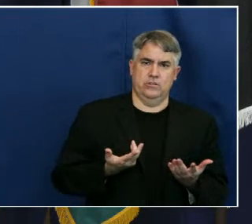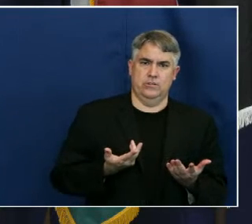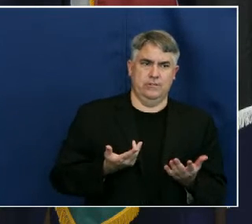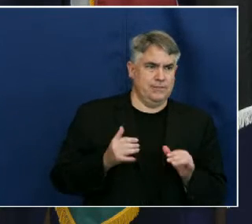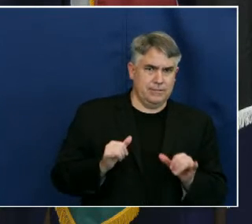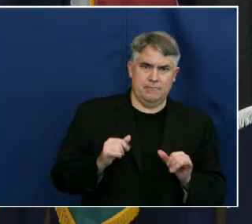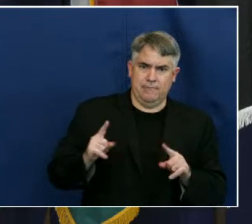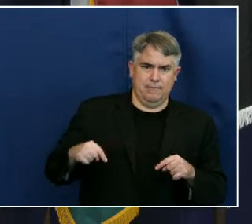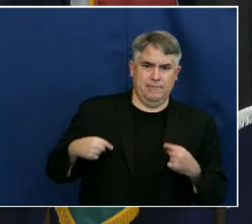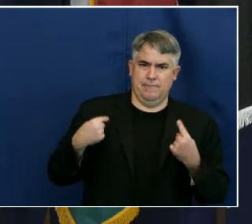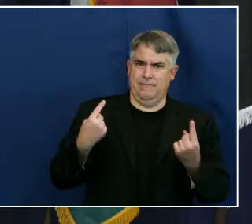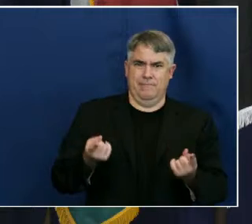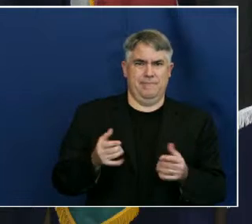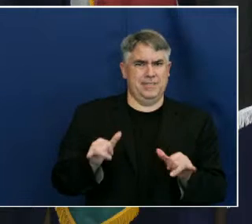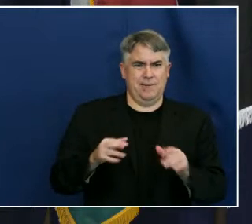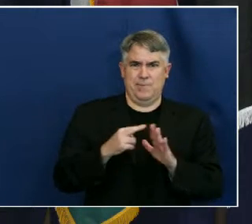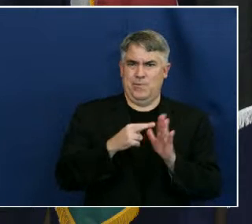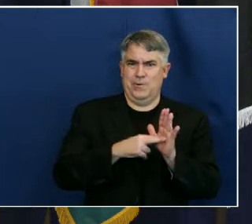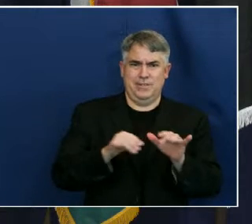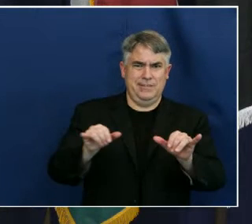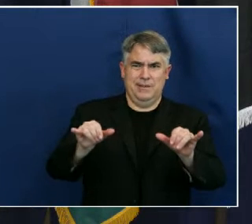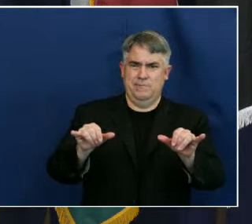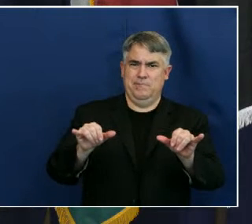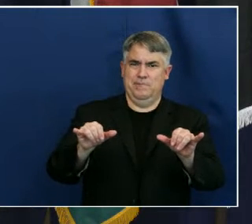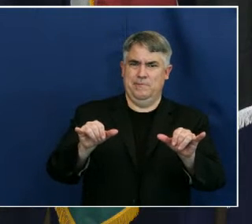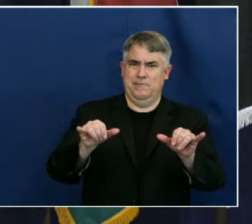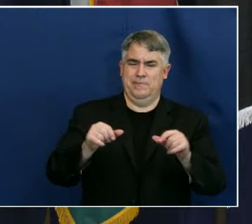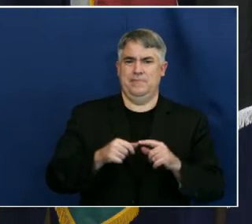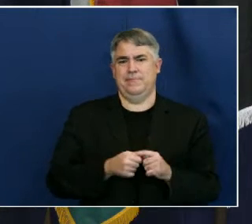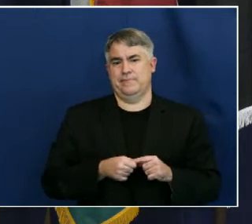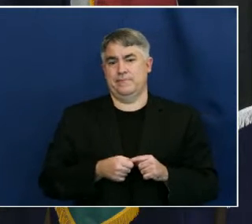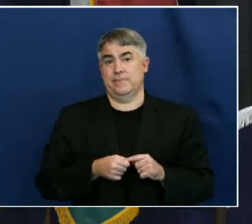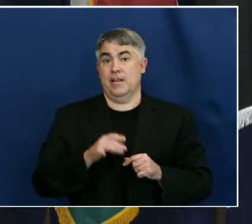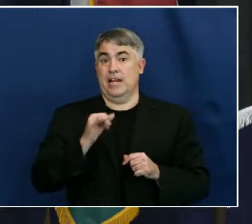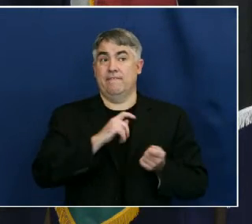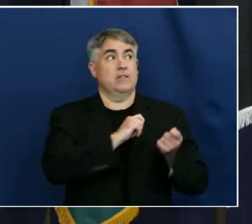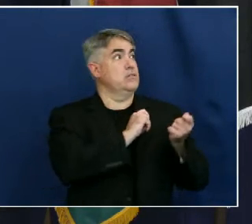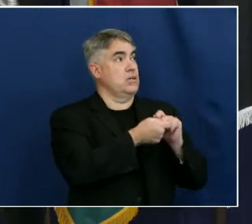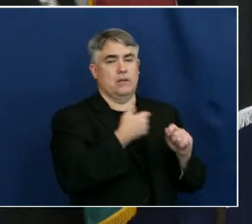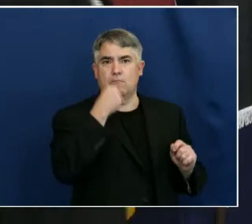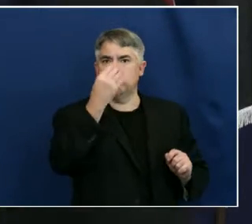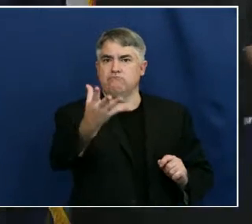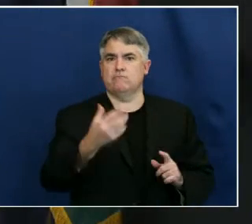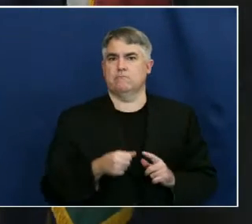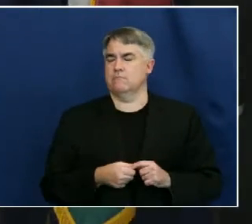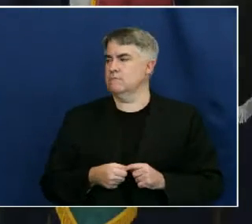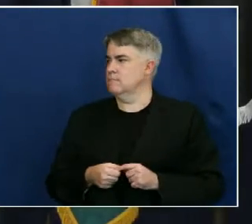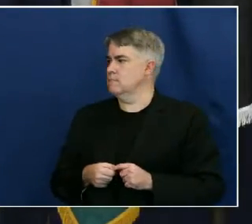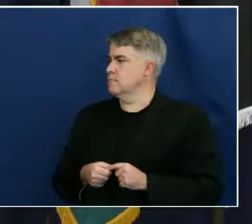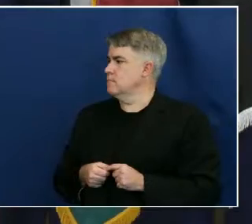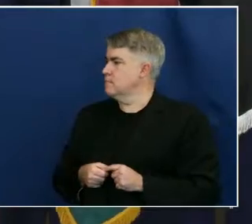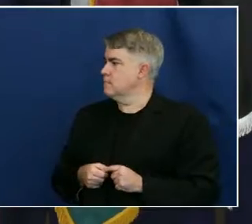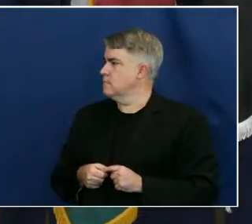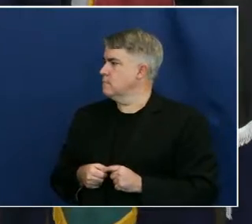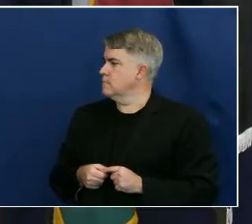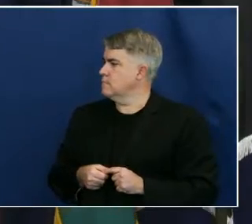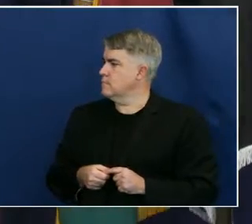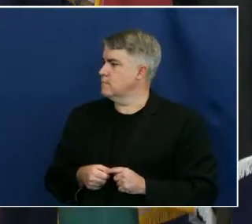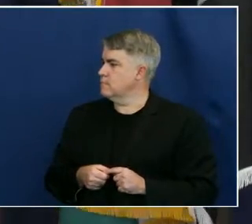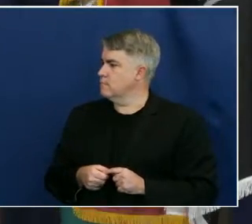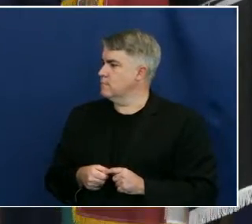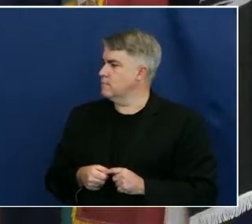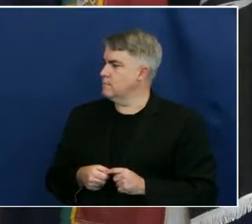strategy and until further notice. Thank you. Thank you.